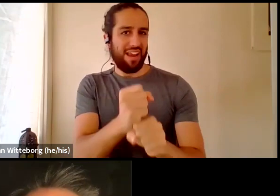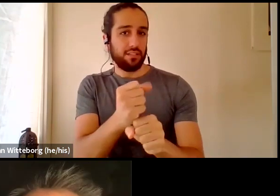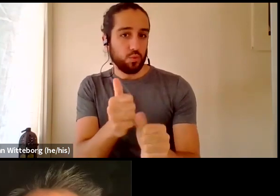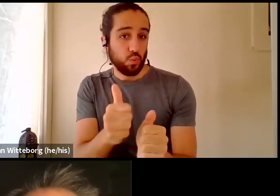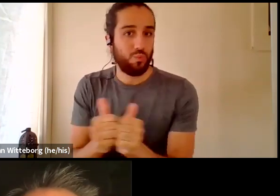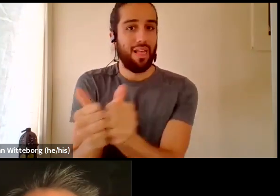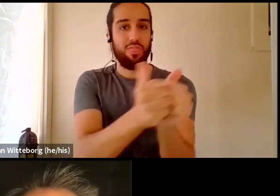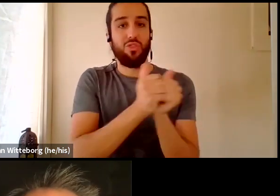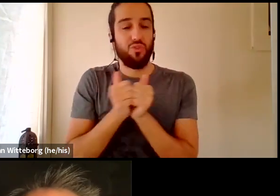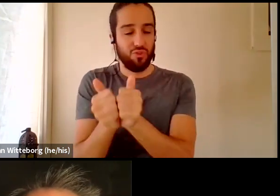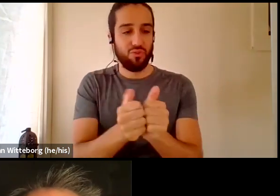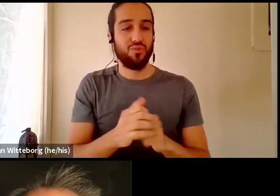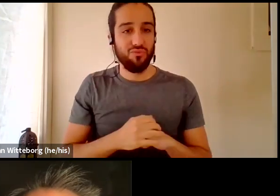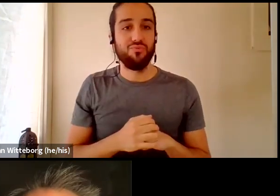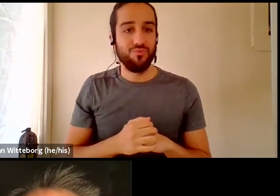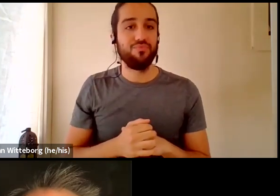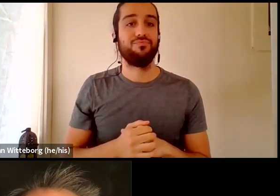and to